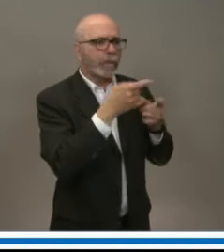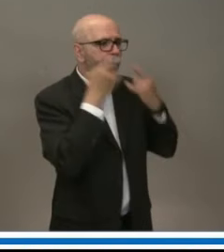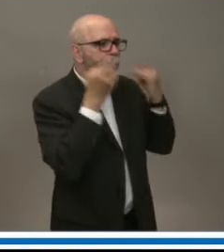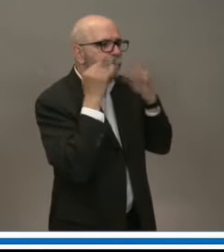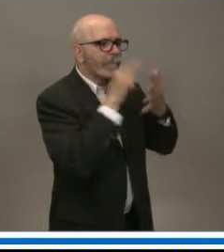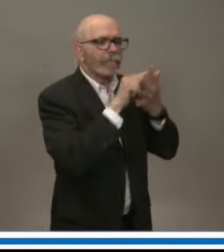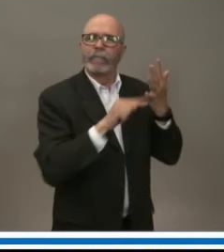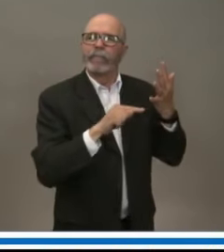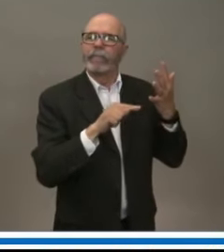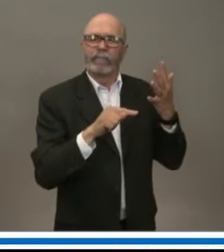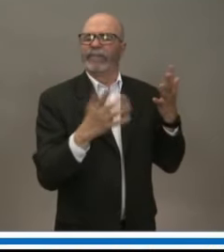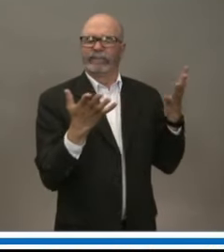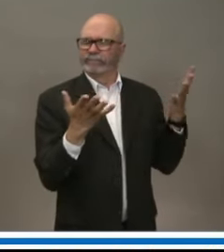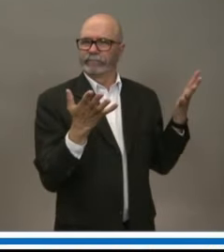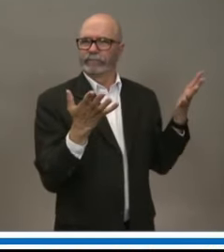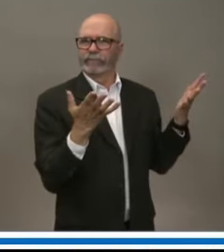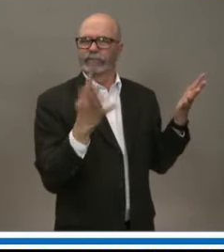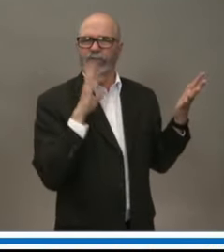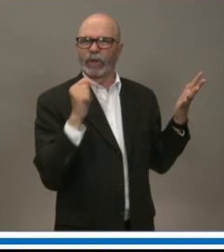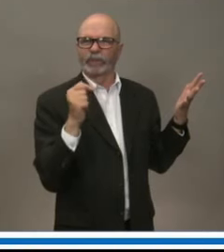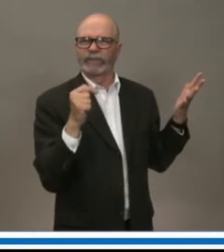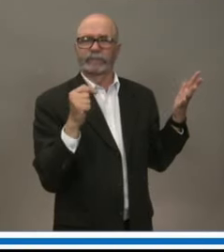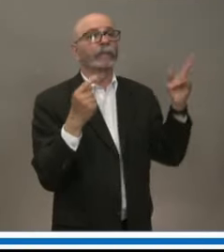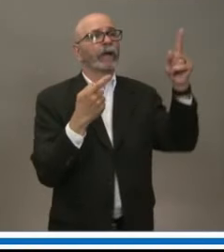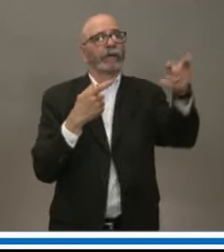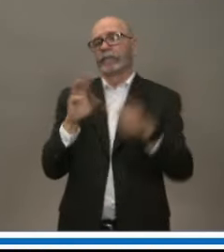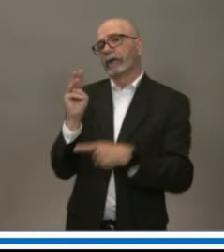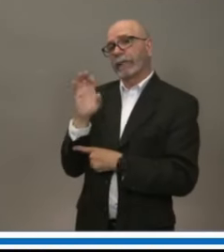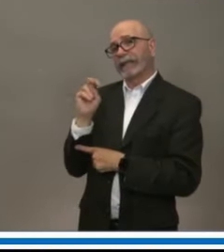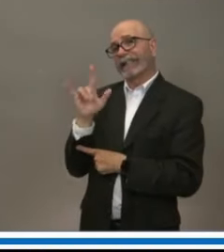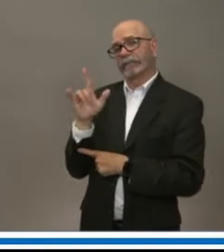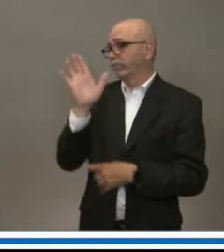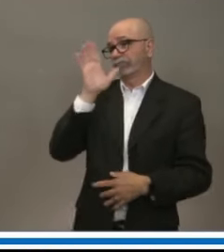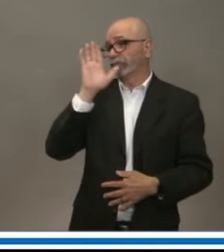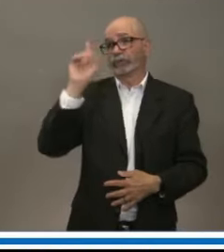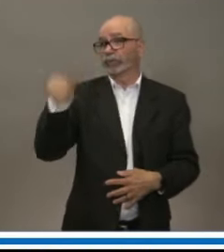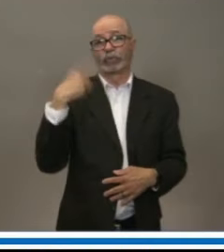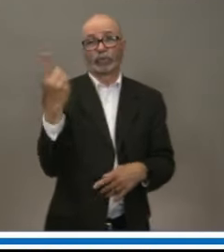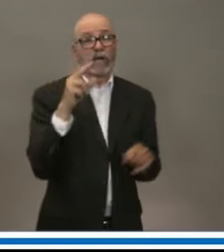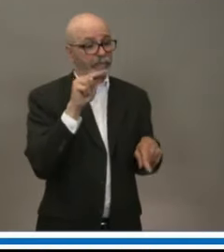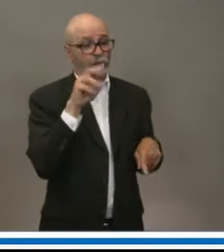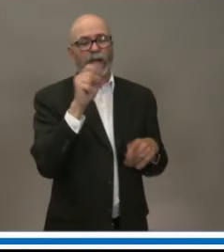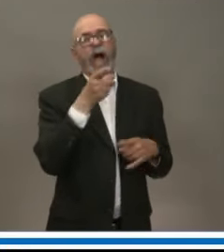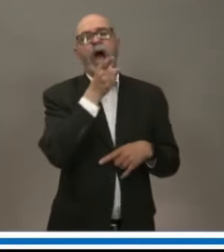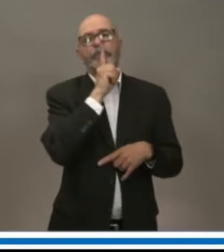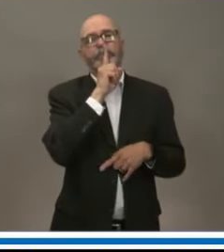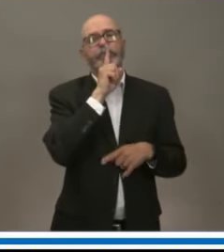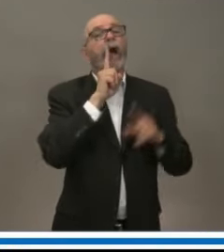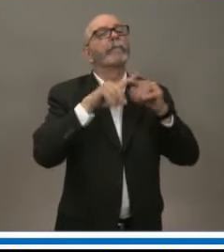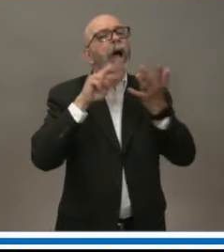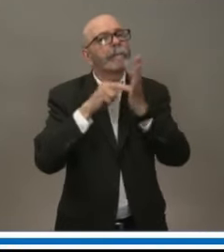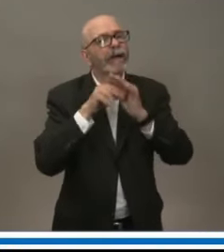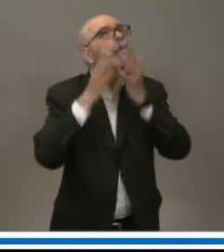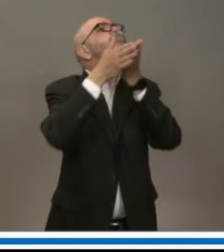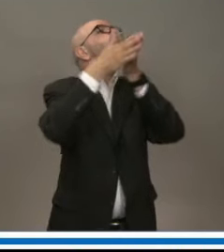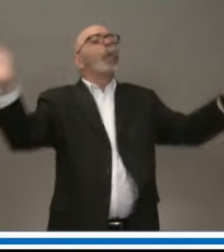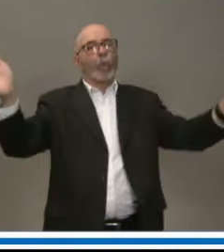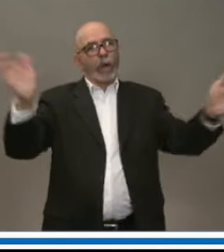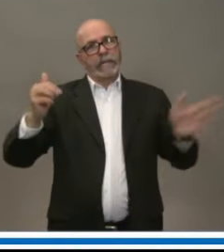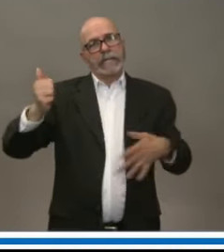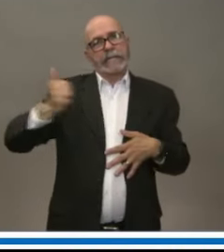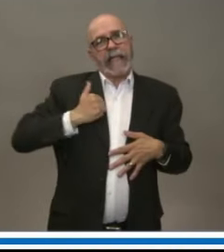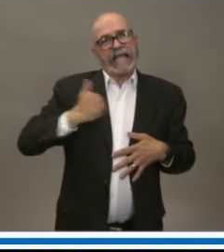there's health protocols across the country. It's not unique to Nova Scotia. They would follow those. We provided them with surgical masks. In addition to that, there would be